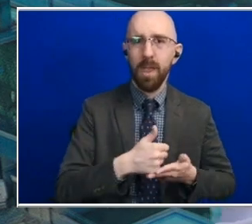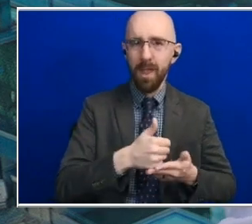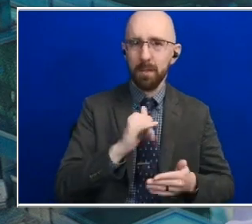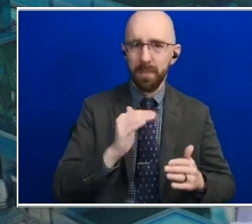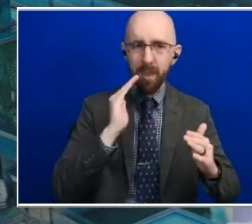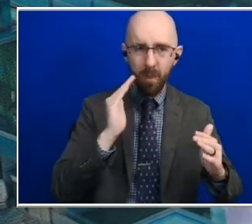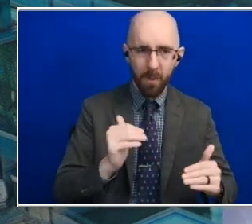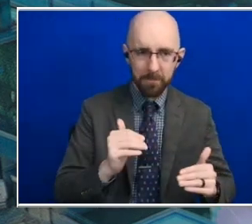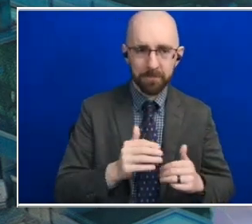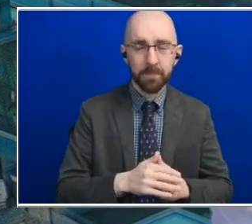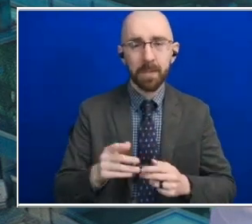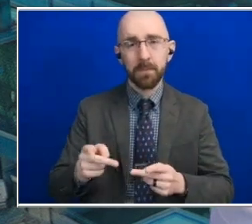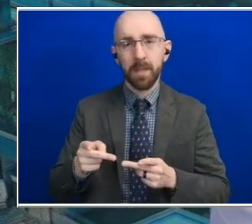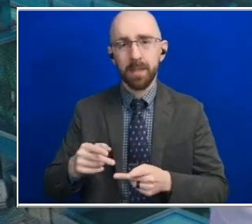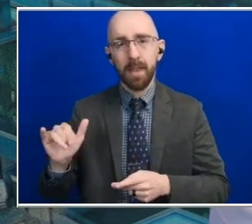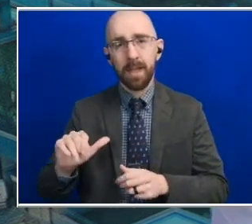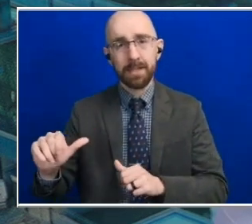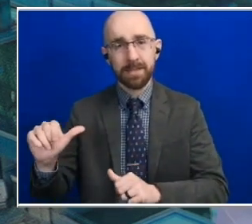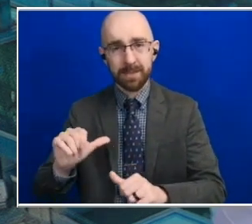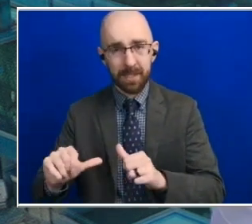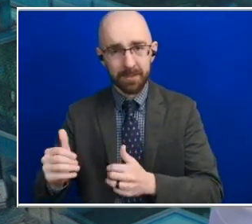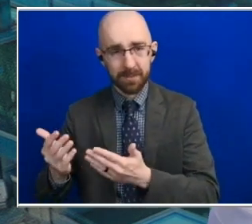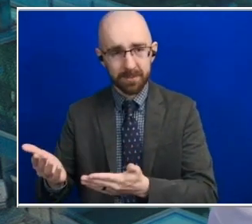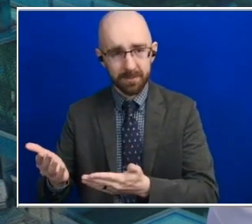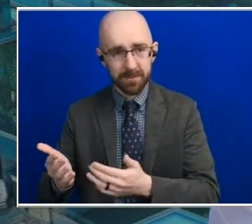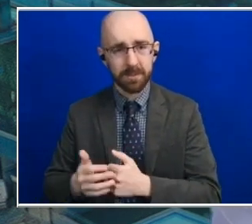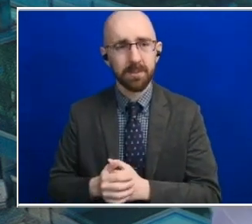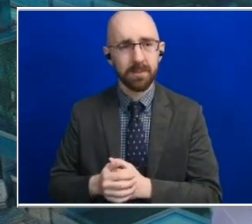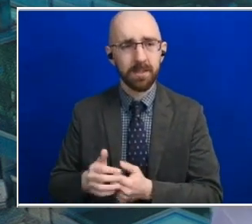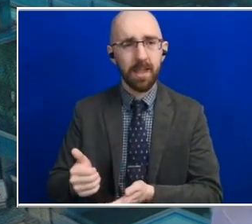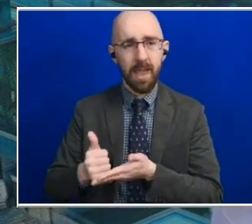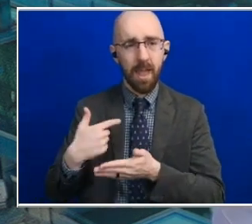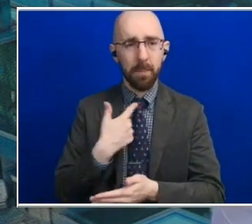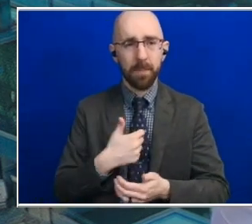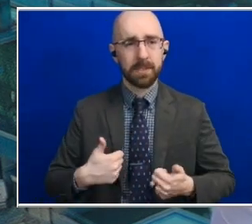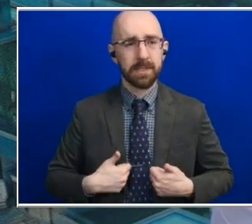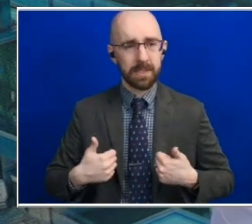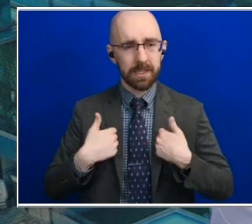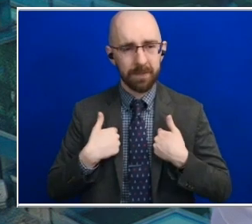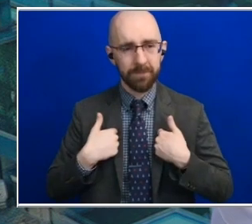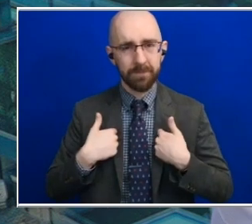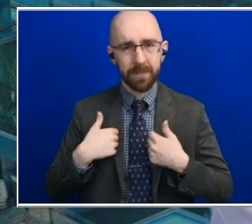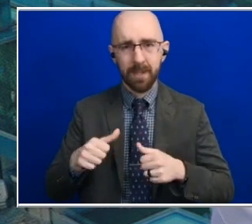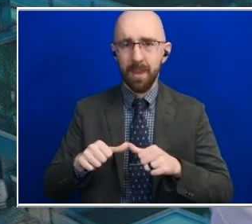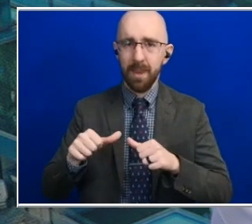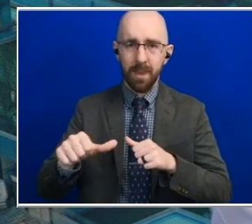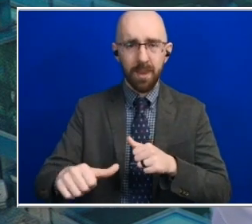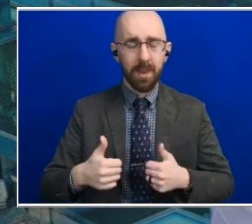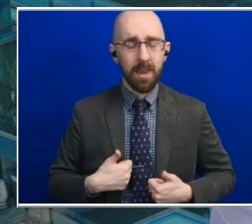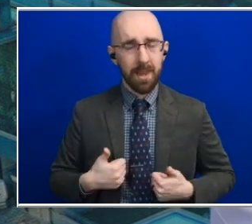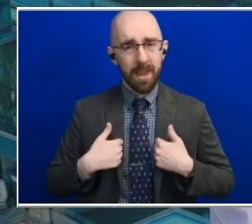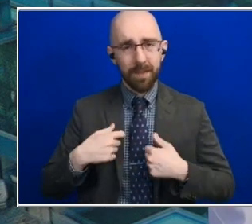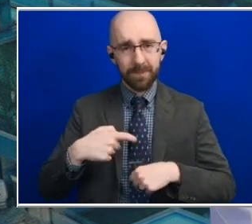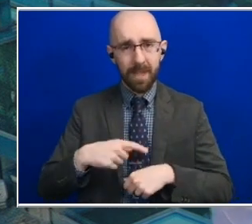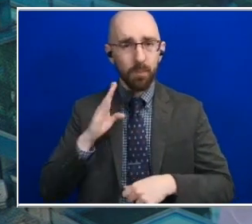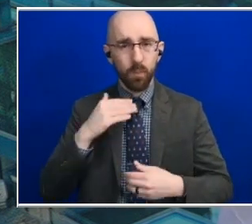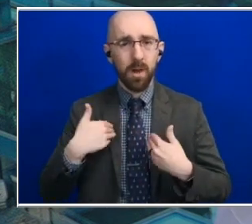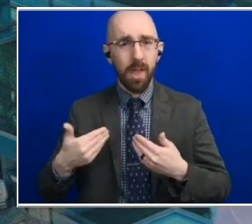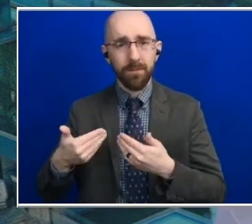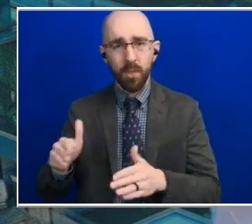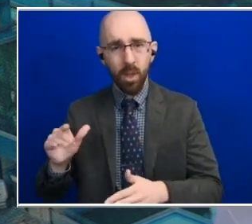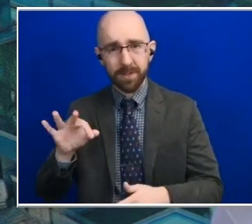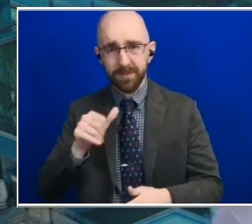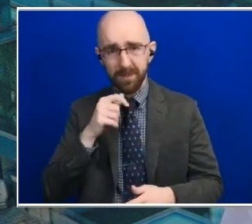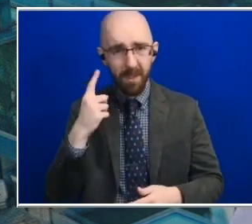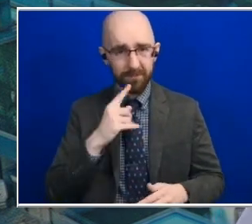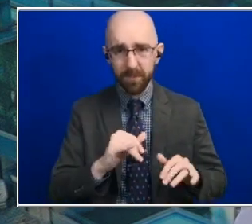like science help us live a lifetime that we otherwise would have lost. Faith is what we have to